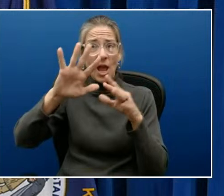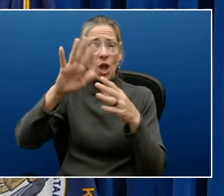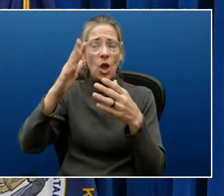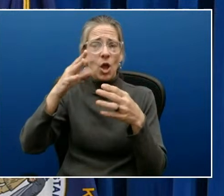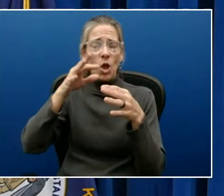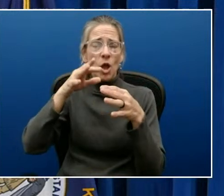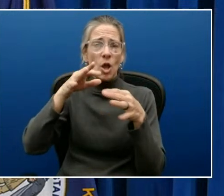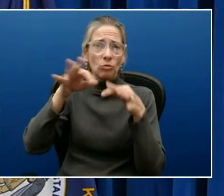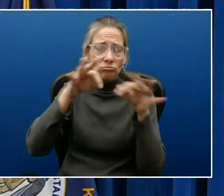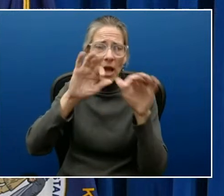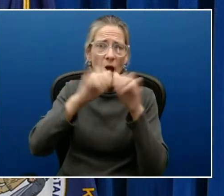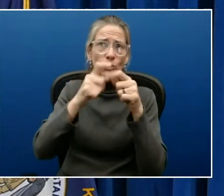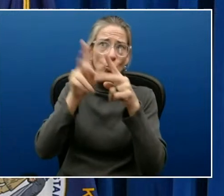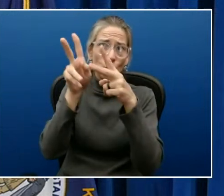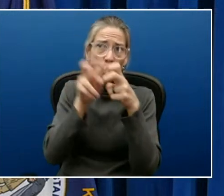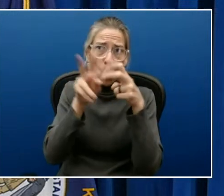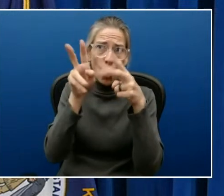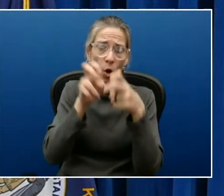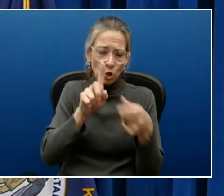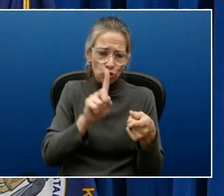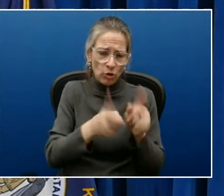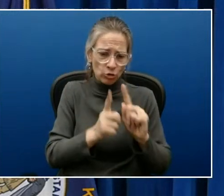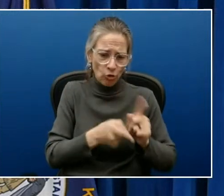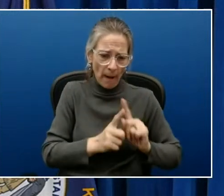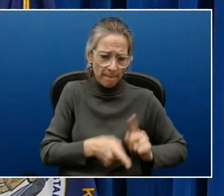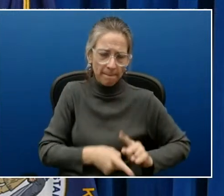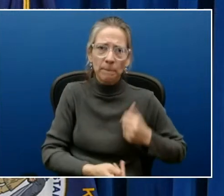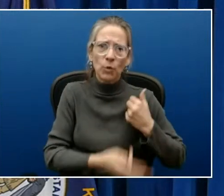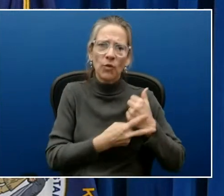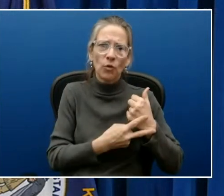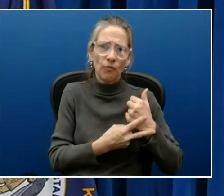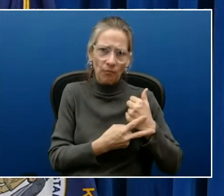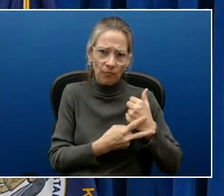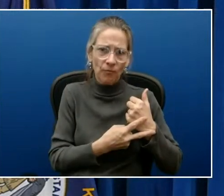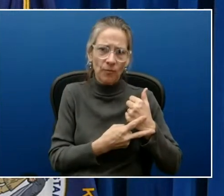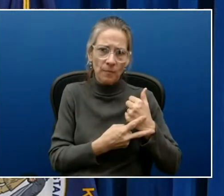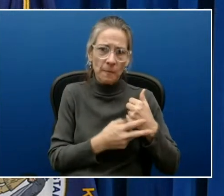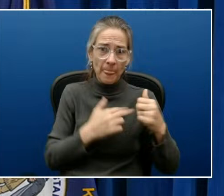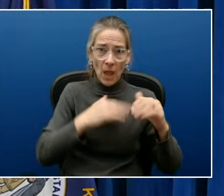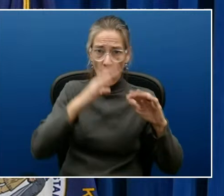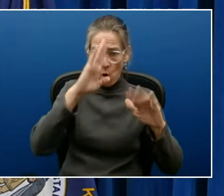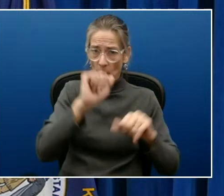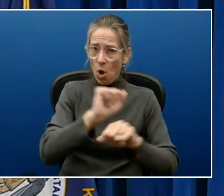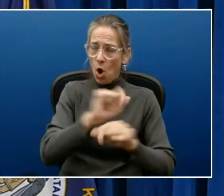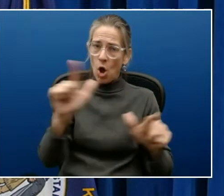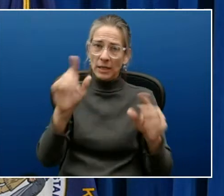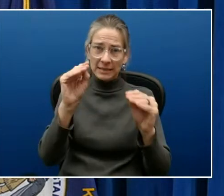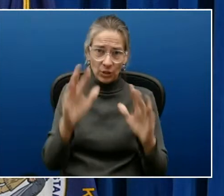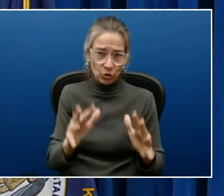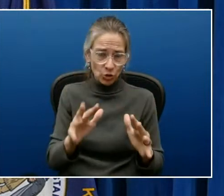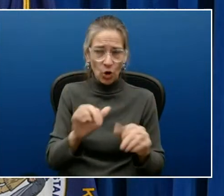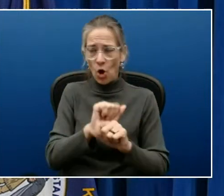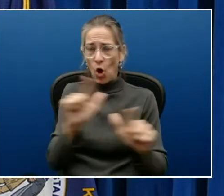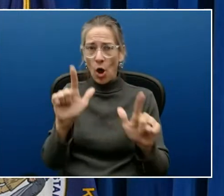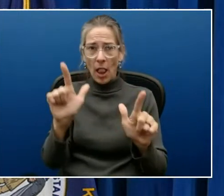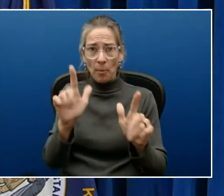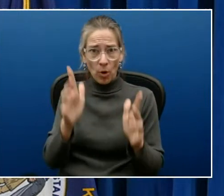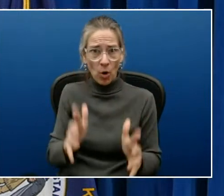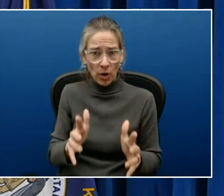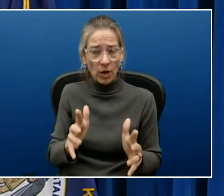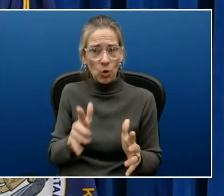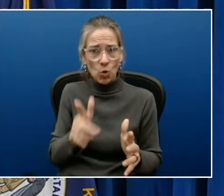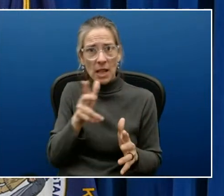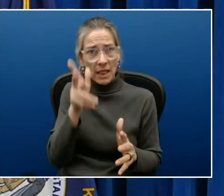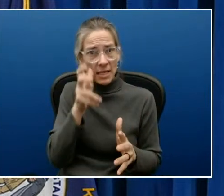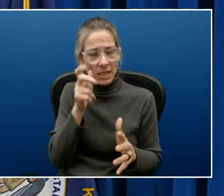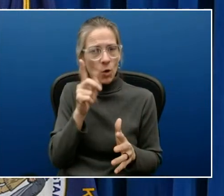how to record it, transcribe it, and preserve it. I hope every teacher and librarian out there listening will look for the Listen Now